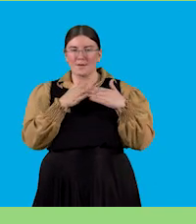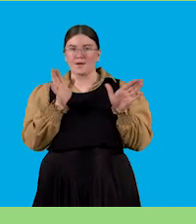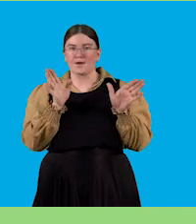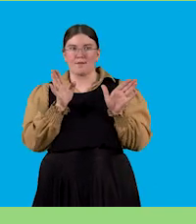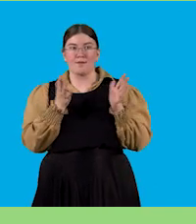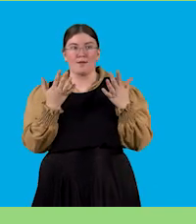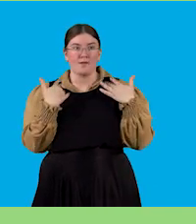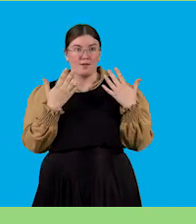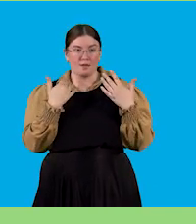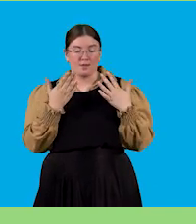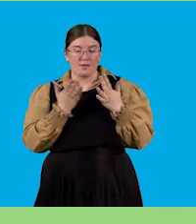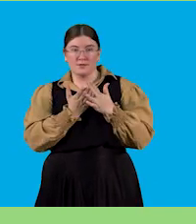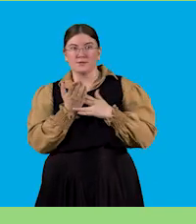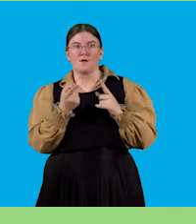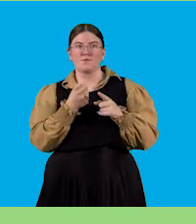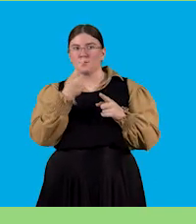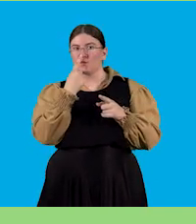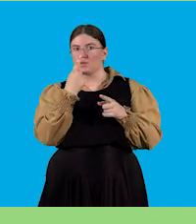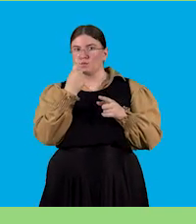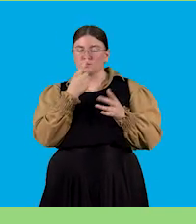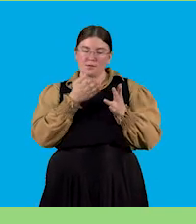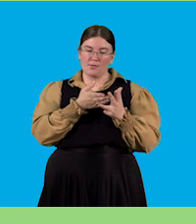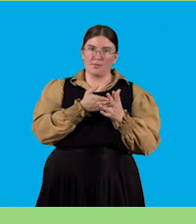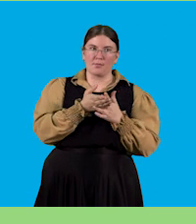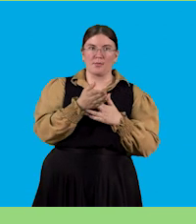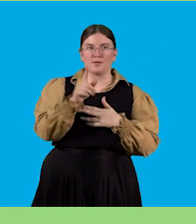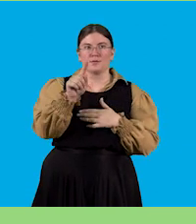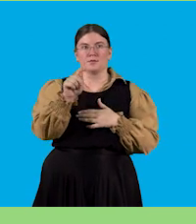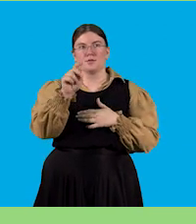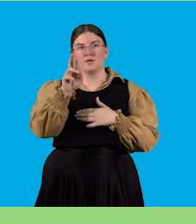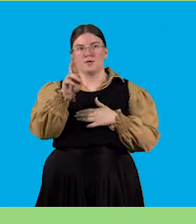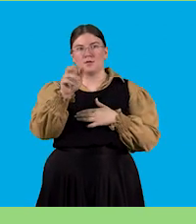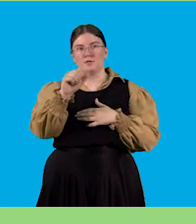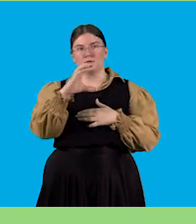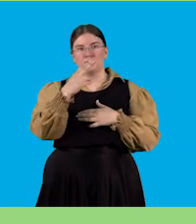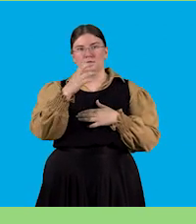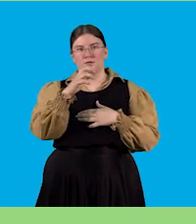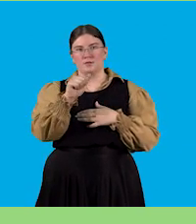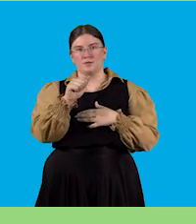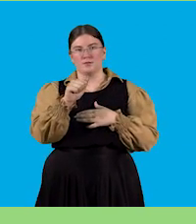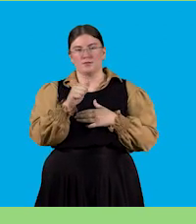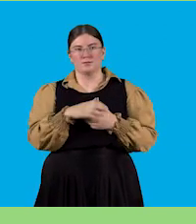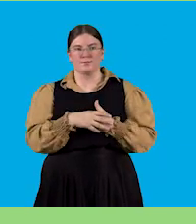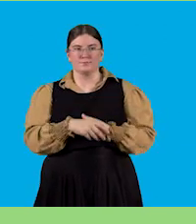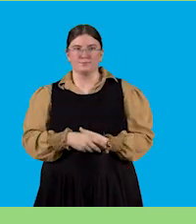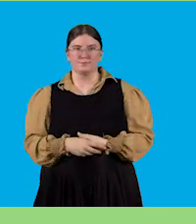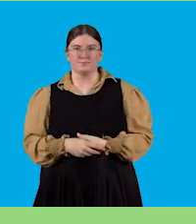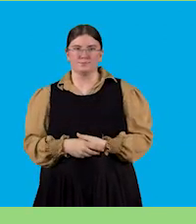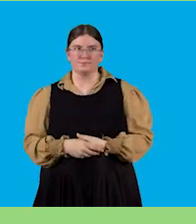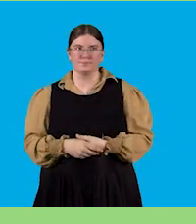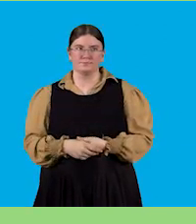Air passes from the nose to the trachea. The trachea is here.